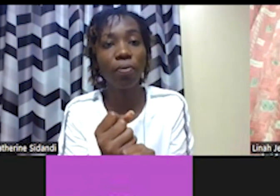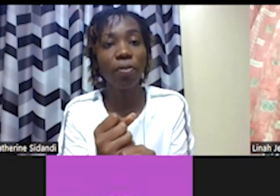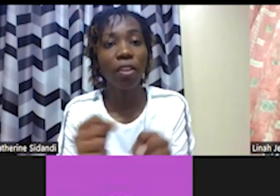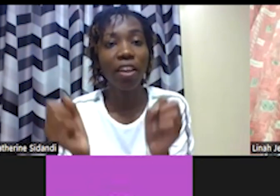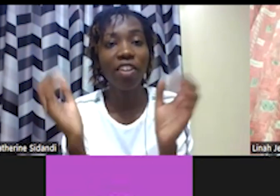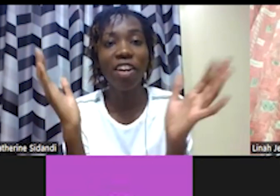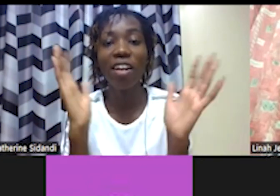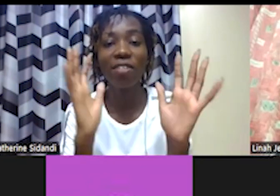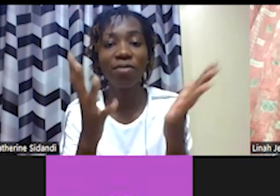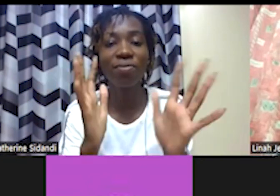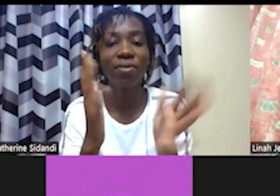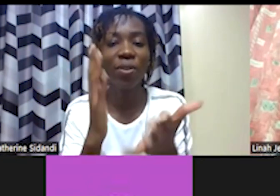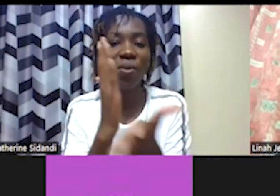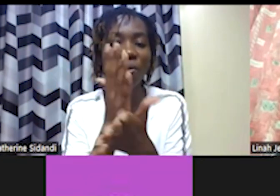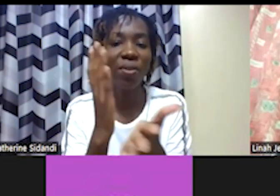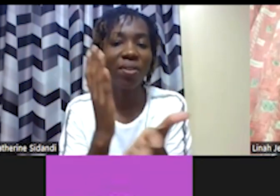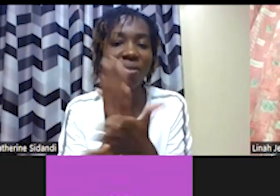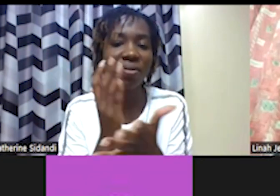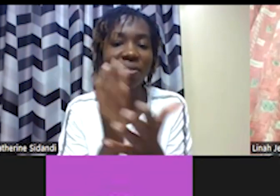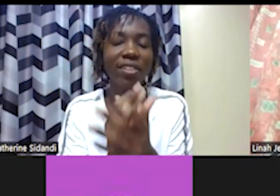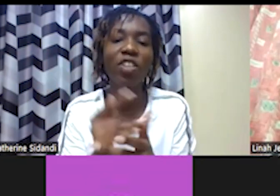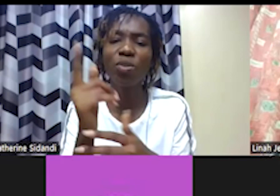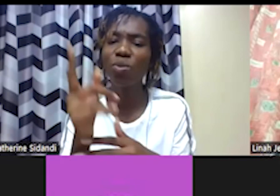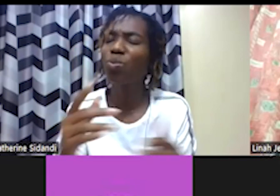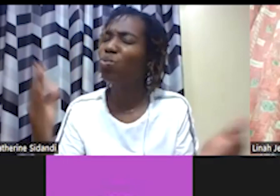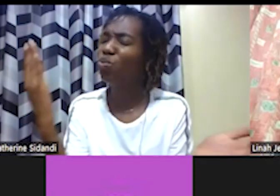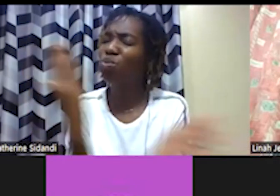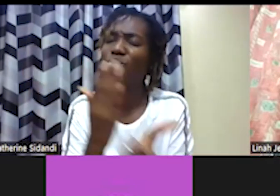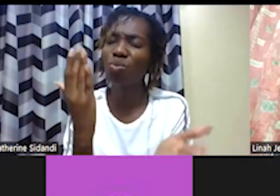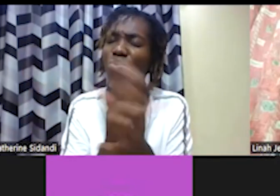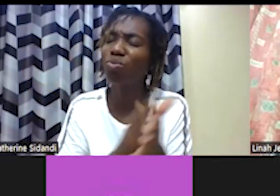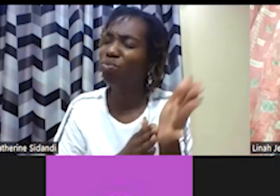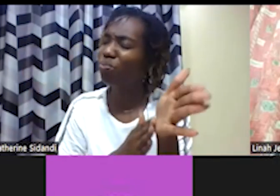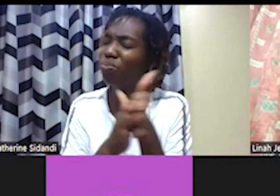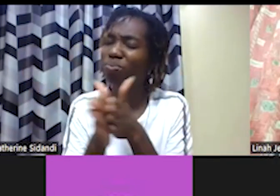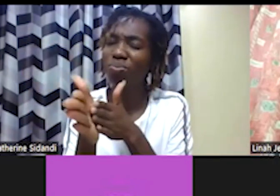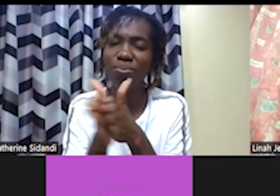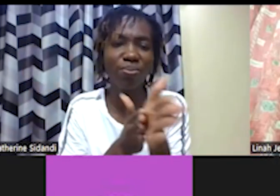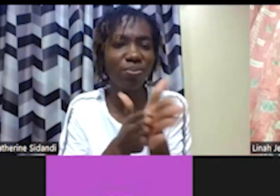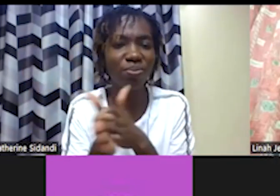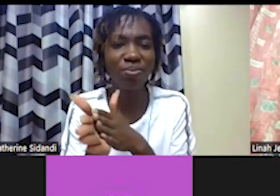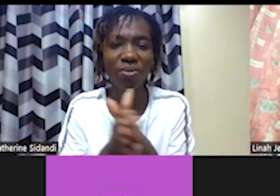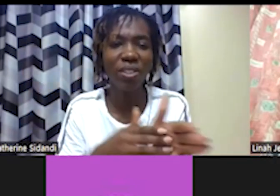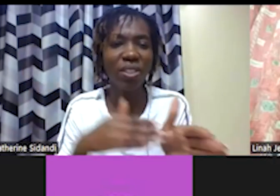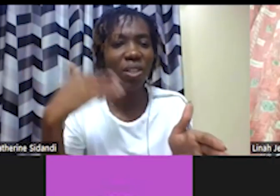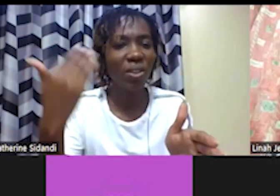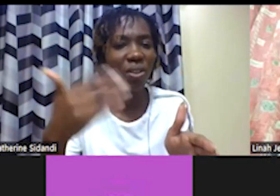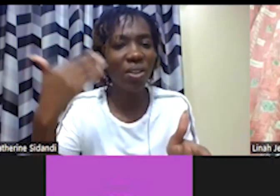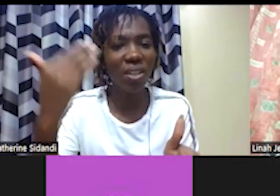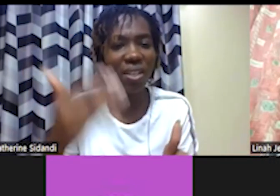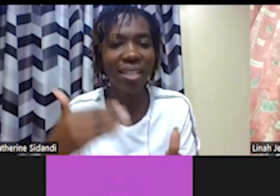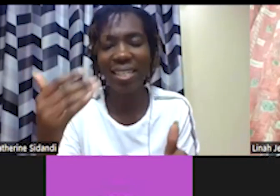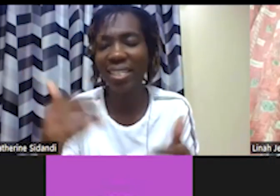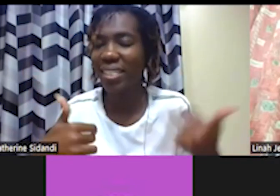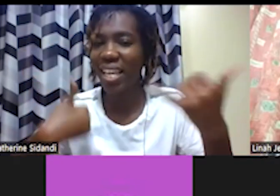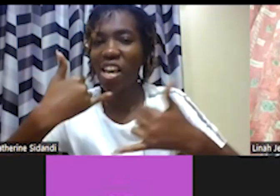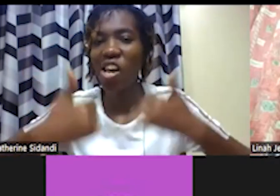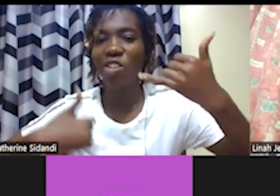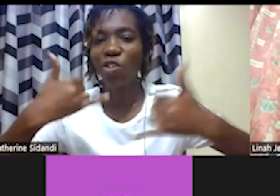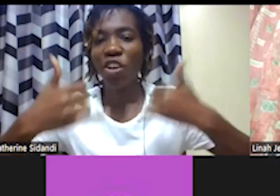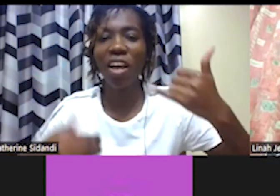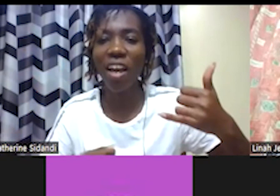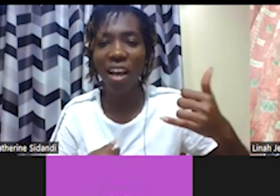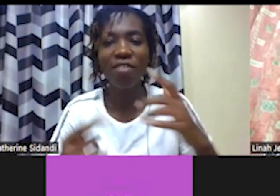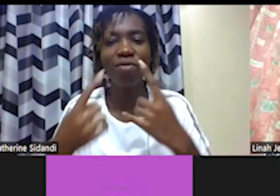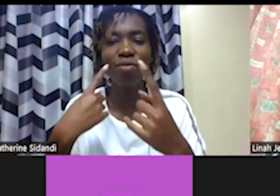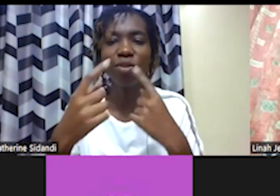Absolutely, absolutely. You are always truly, truly inspiring. I always enjoying having a conversation with